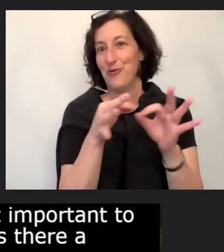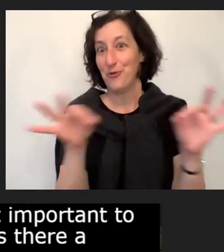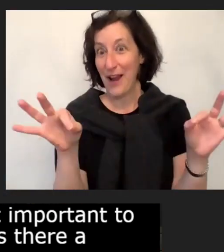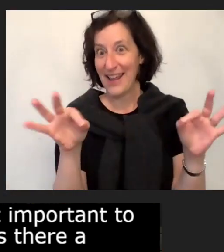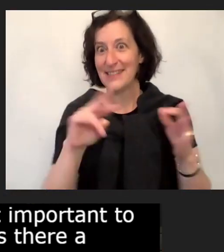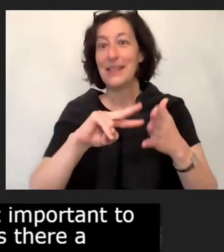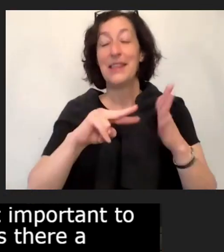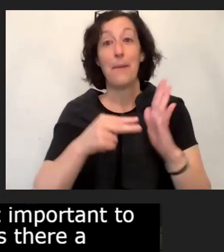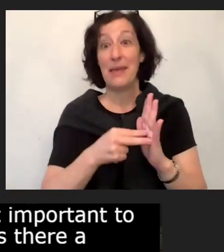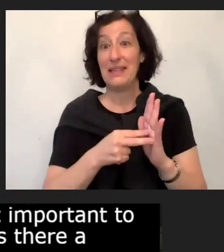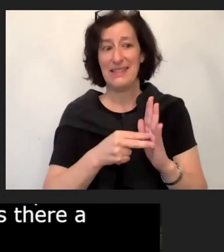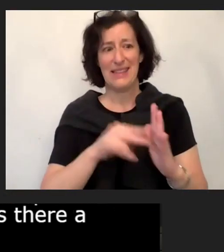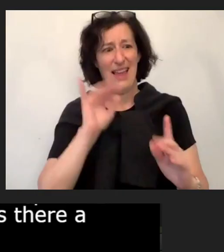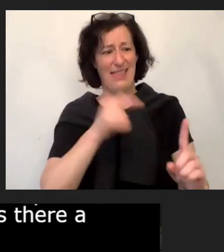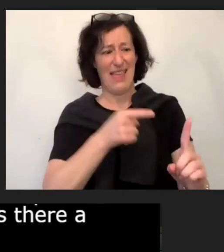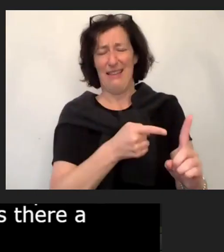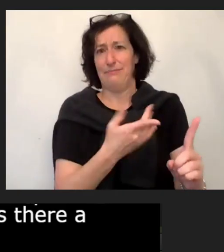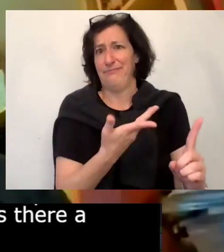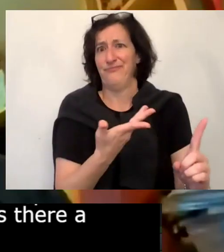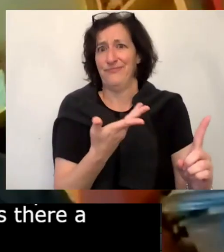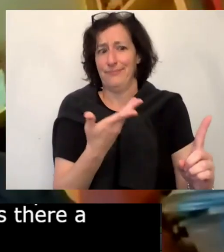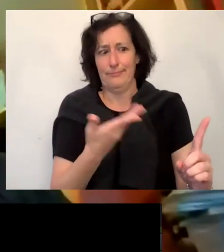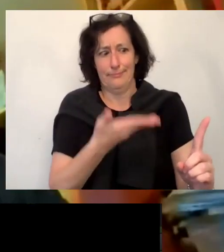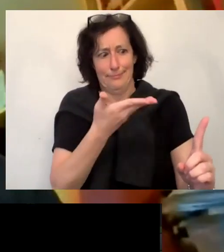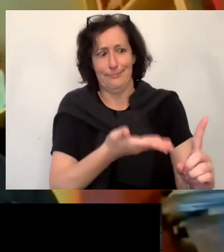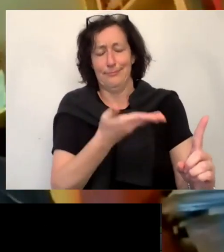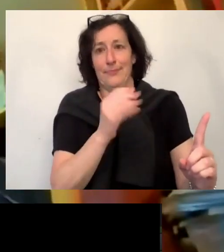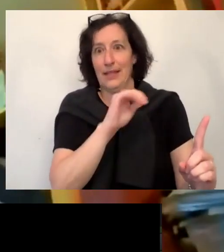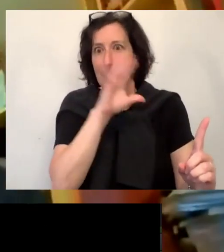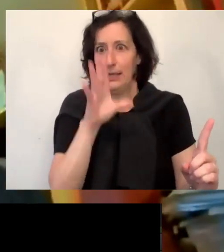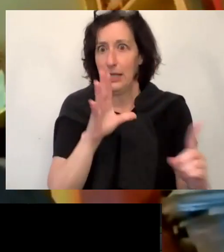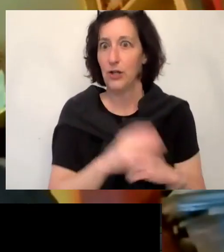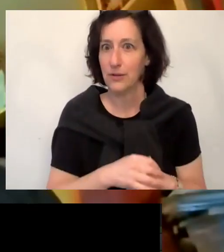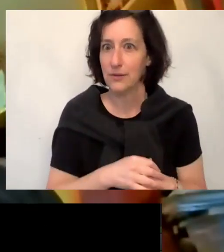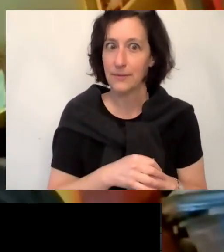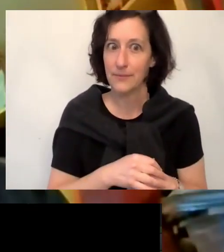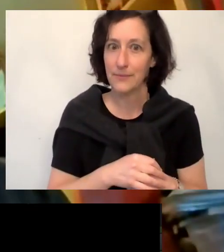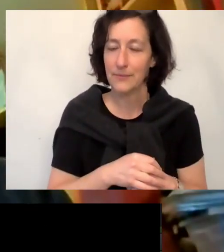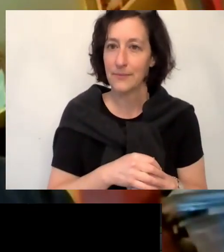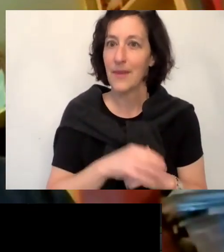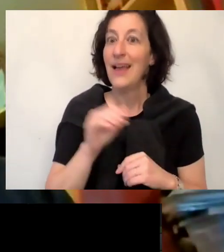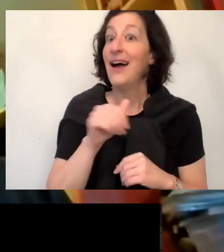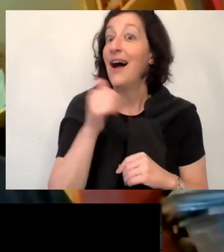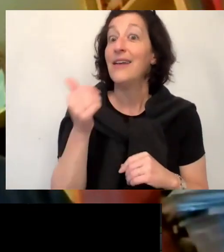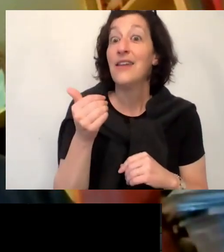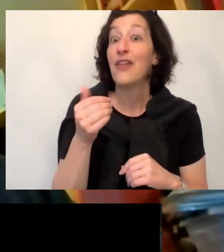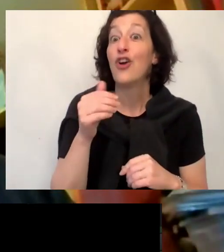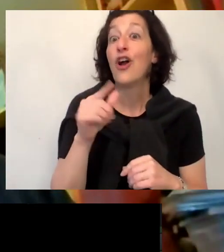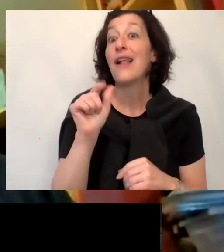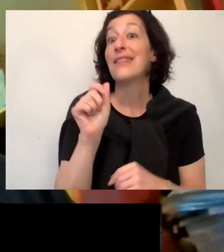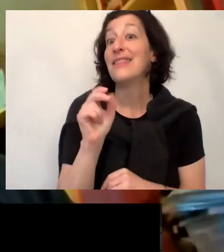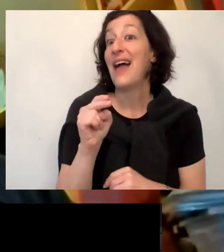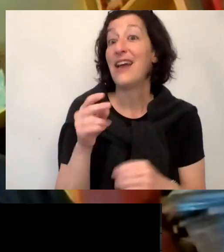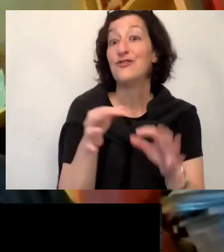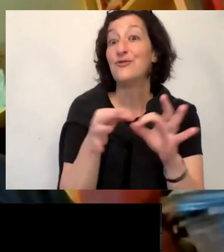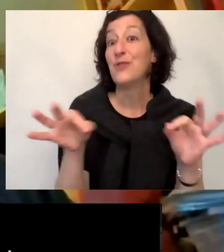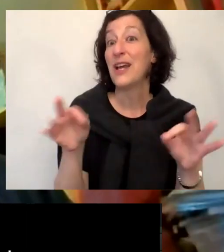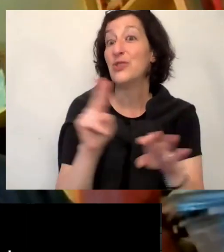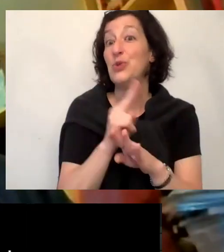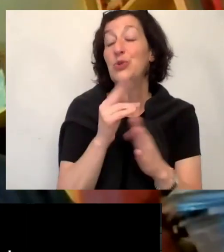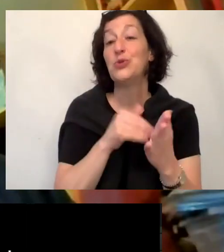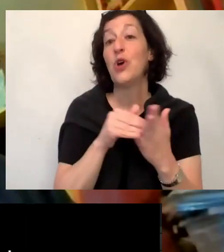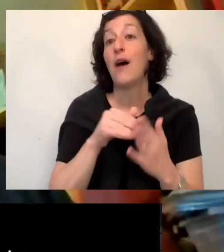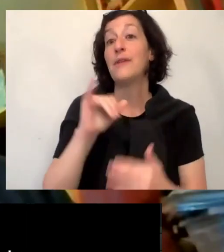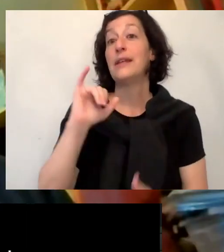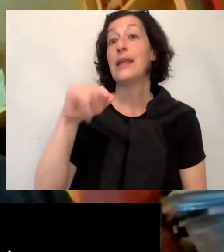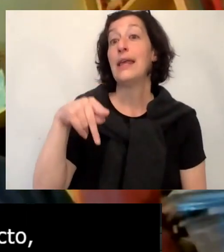that was used. Yes. Is there a reason ipso to facto listen? Was another. Ipso facto, absolutely. And there's a lot